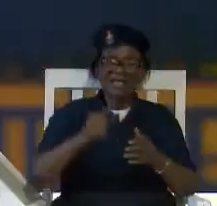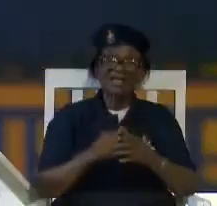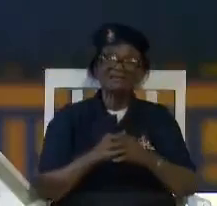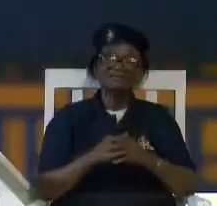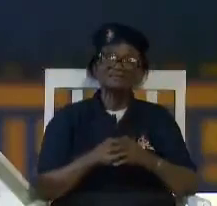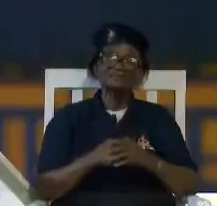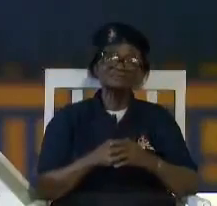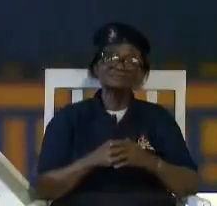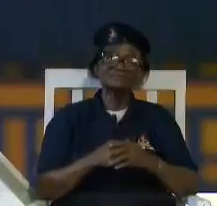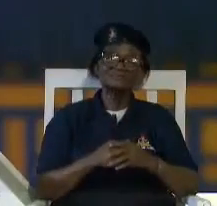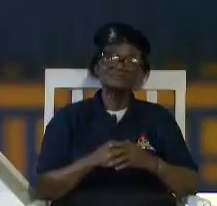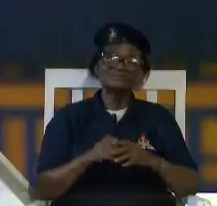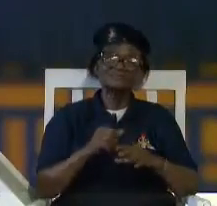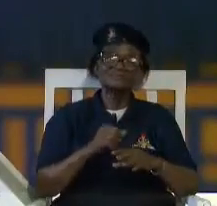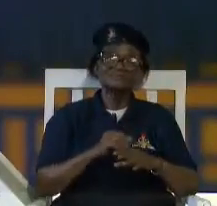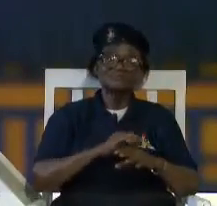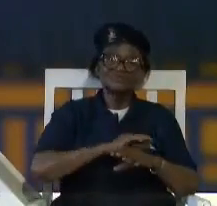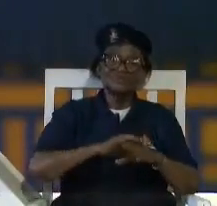Don't you